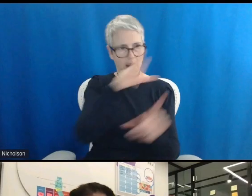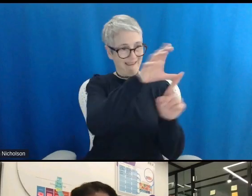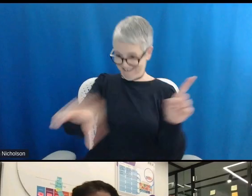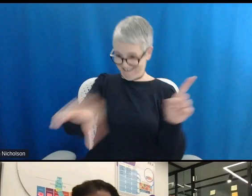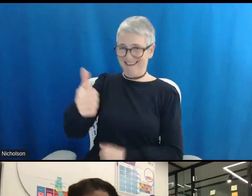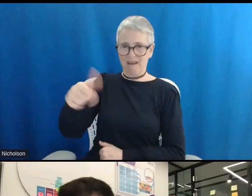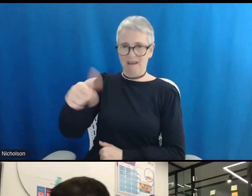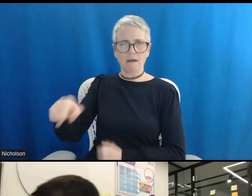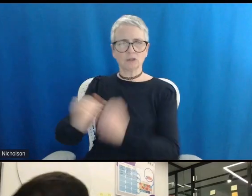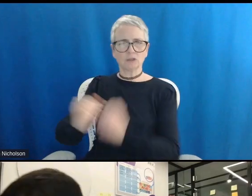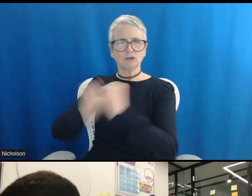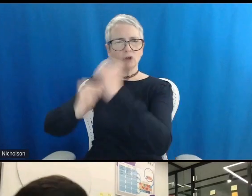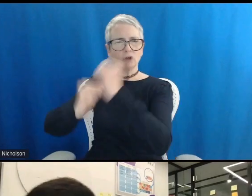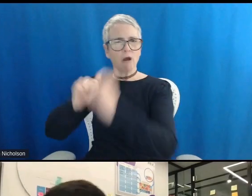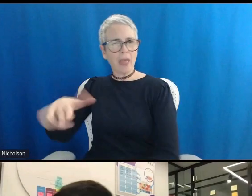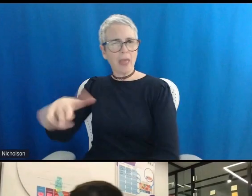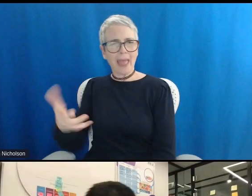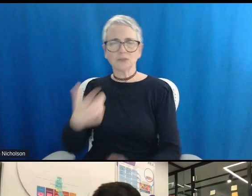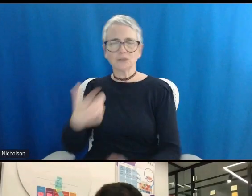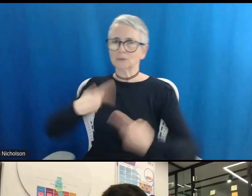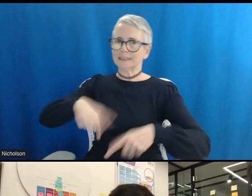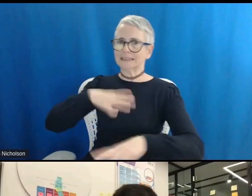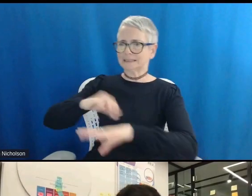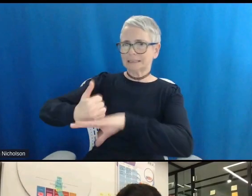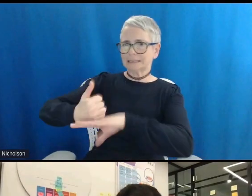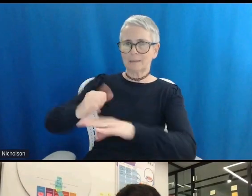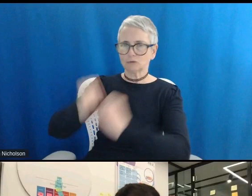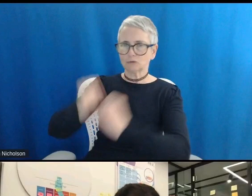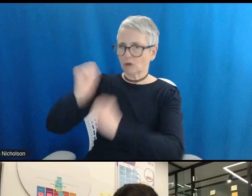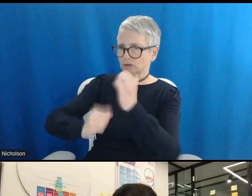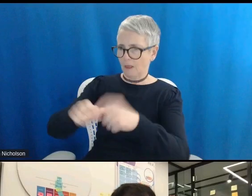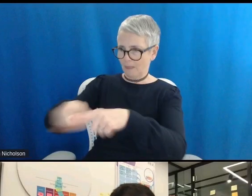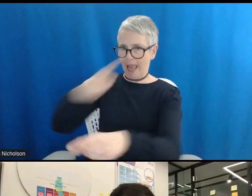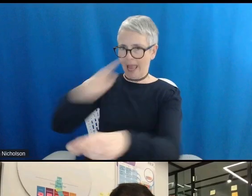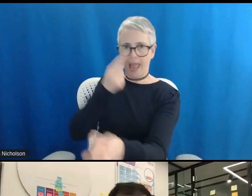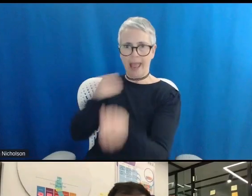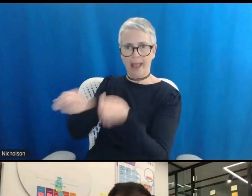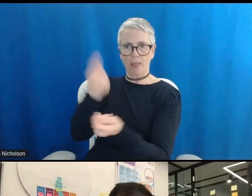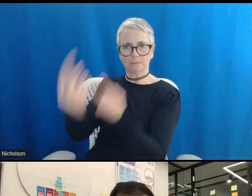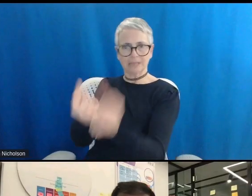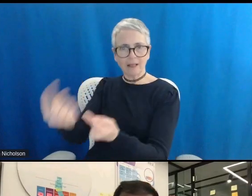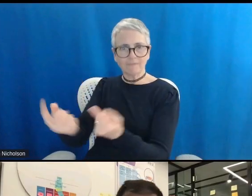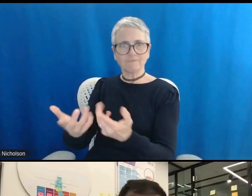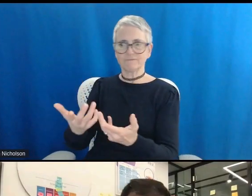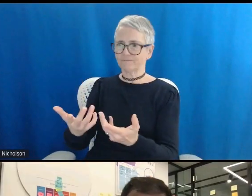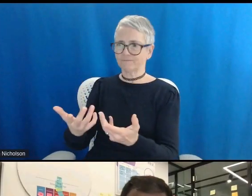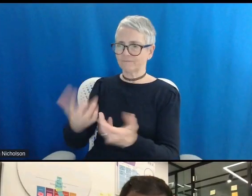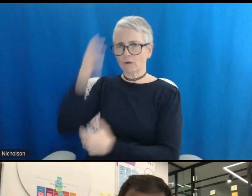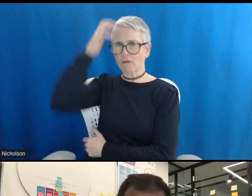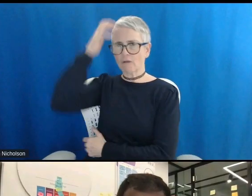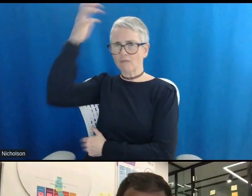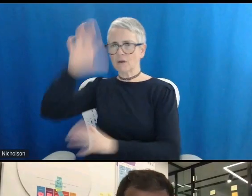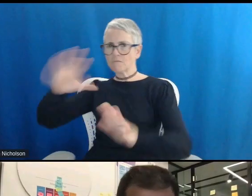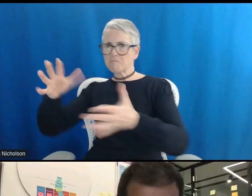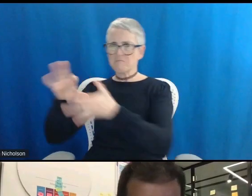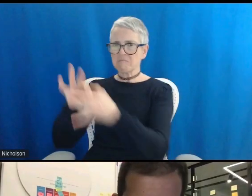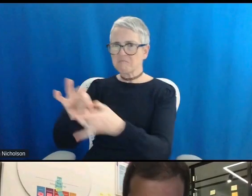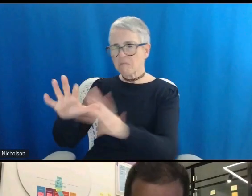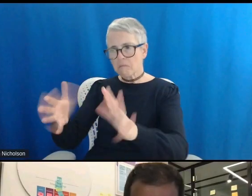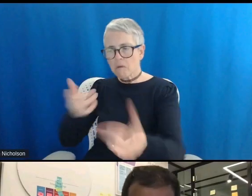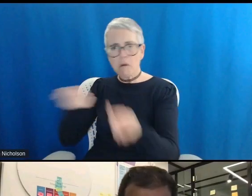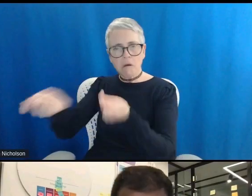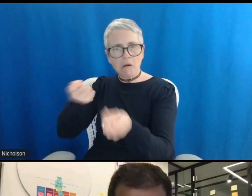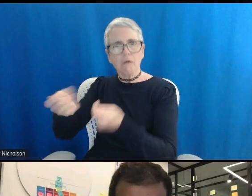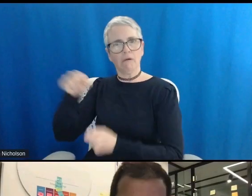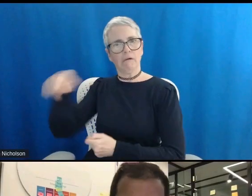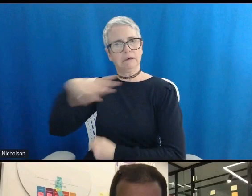we're also trying to do is give that infrastructure to people and help governments build that infrastructure. So a different example is the IFC work we've been